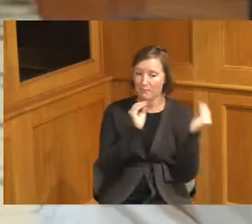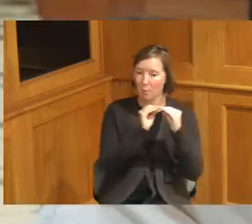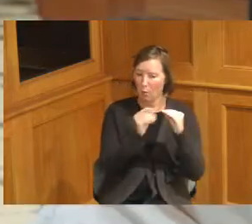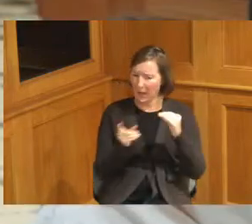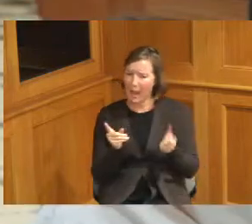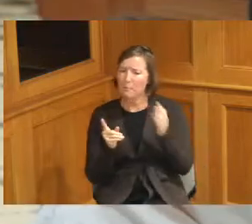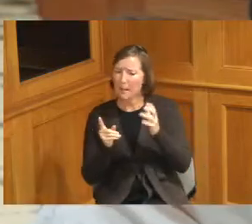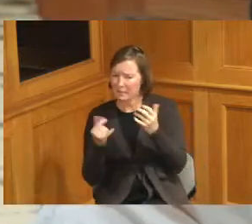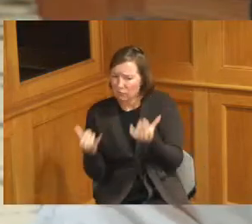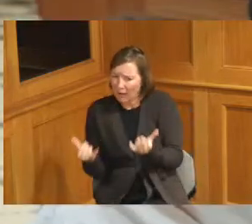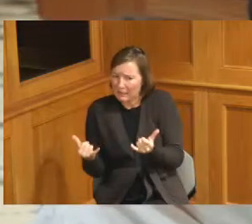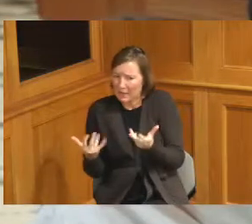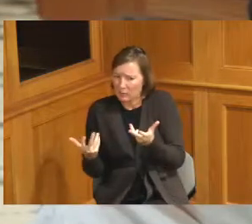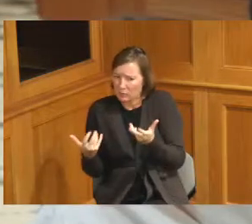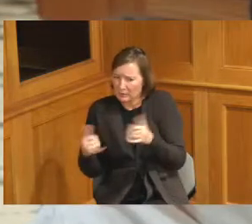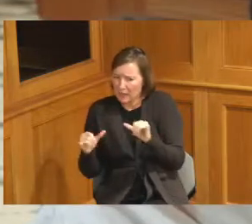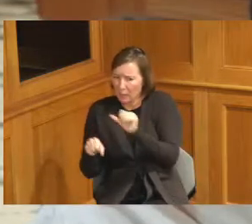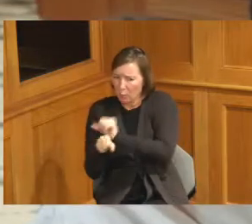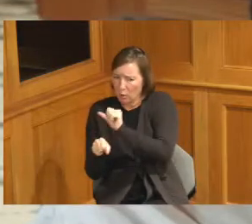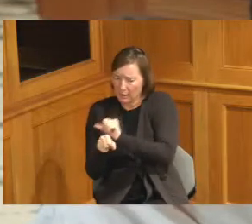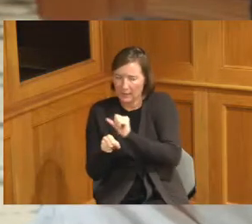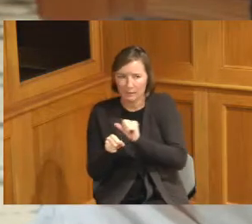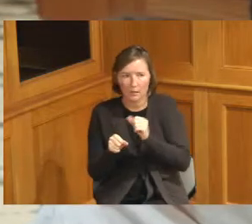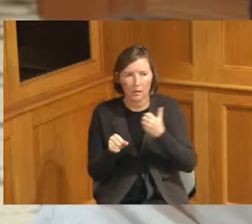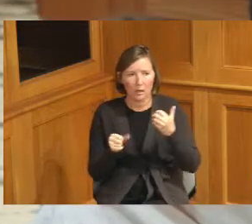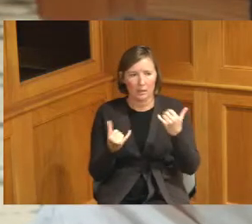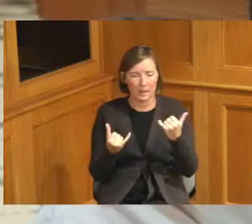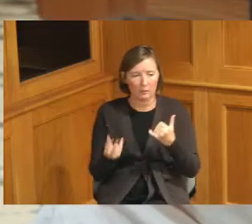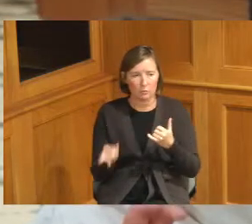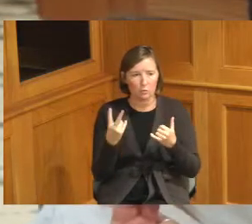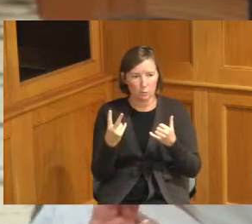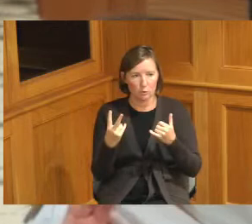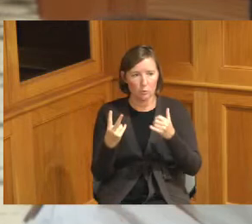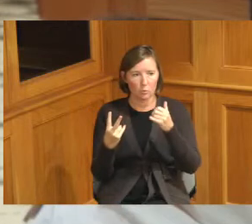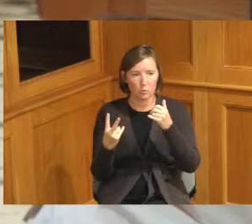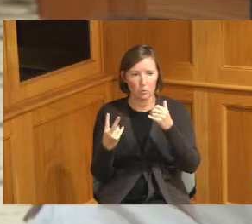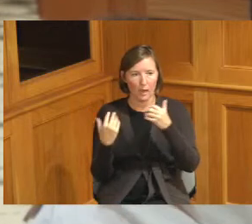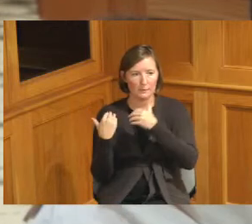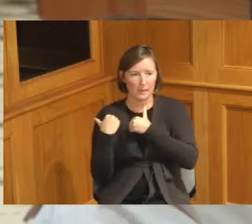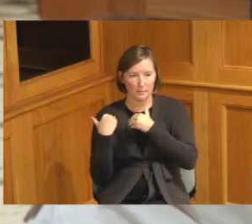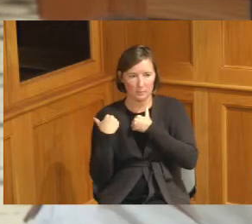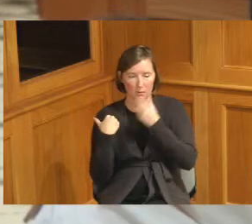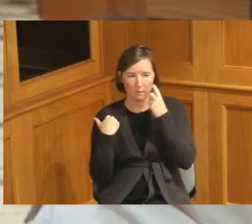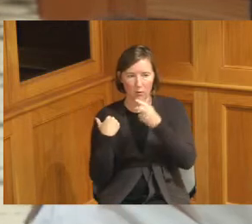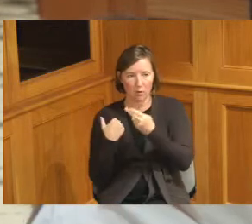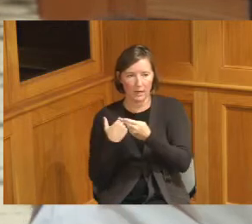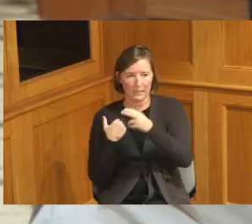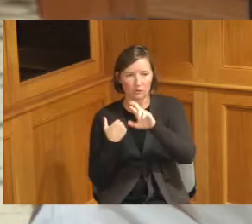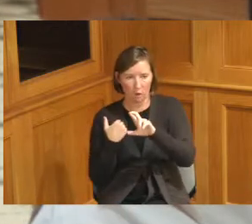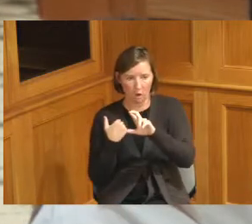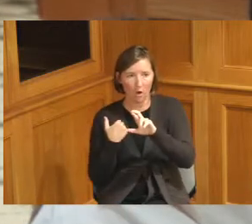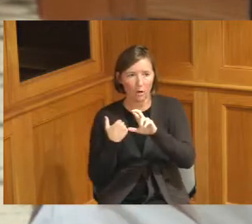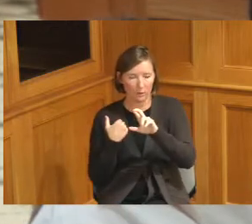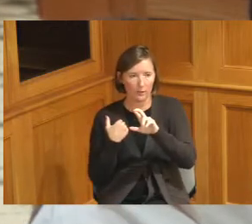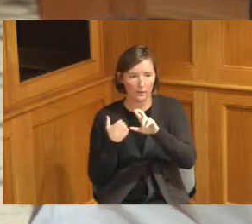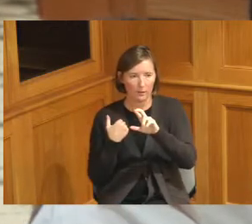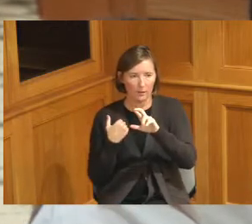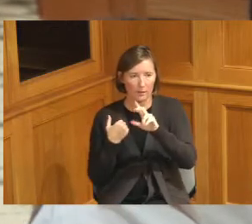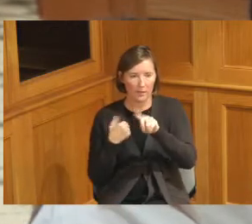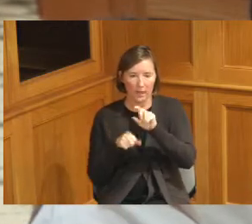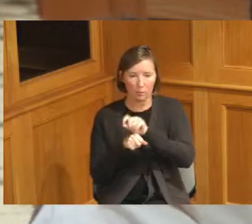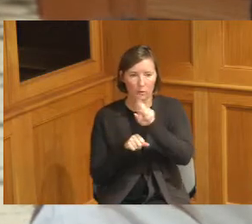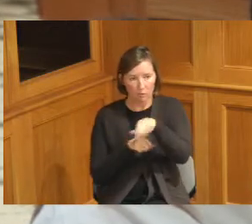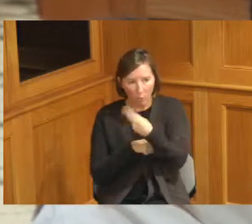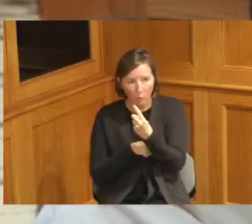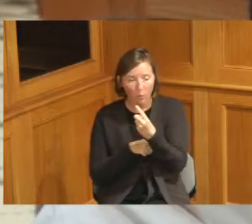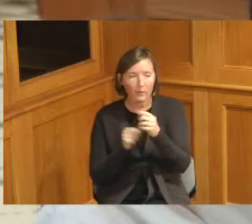have 2 of them are assigned to the HR complement that works